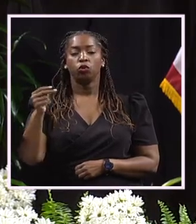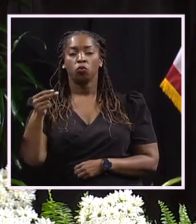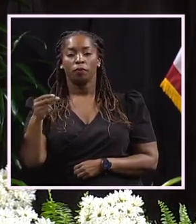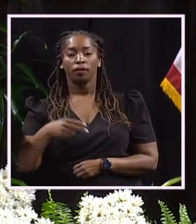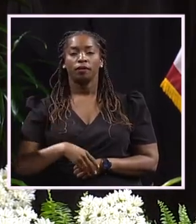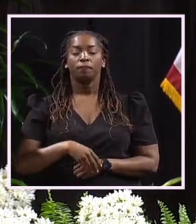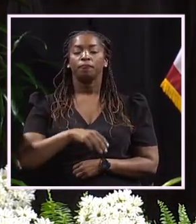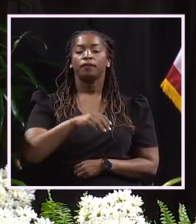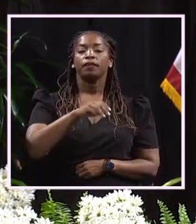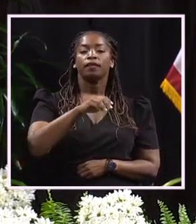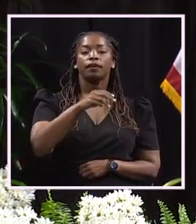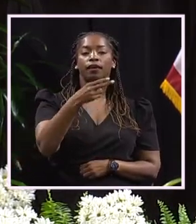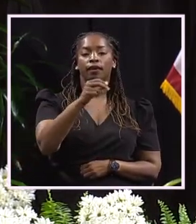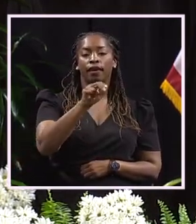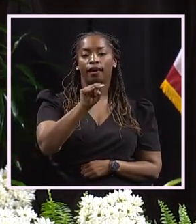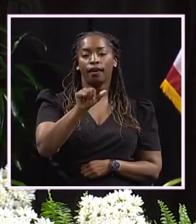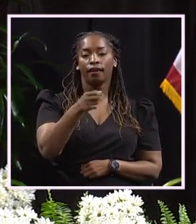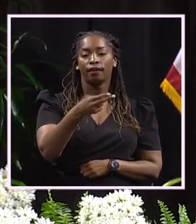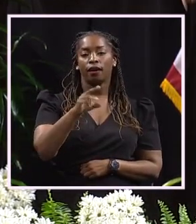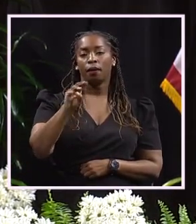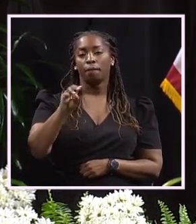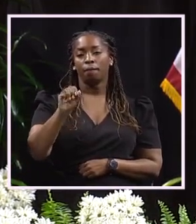Hannah Martinez, cum laude,